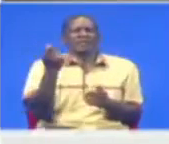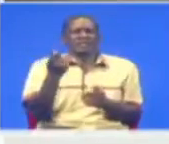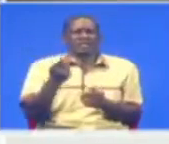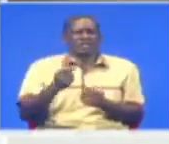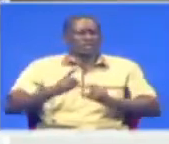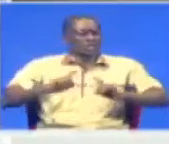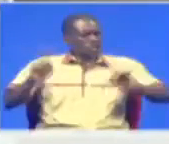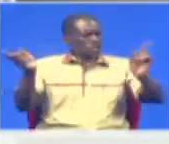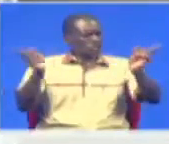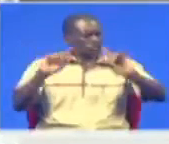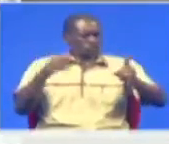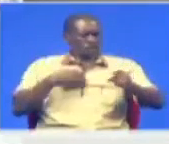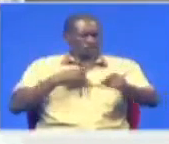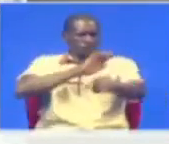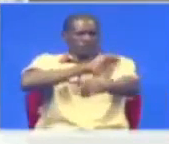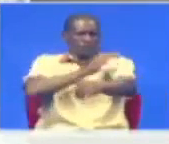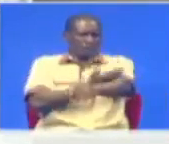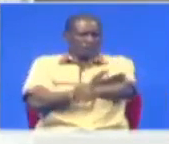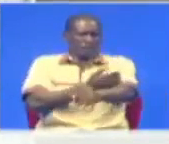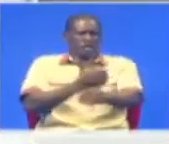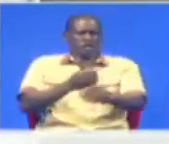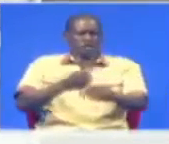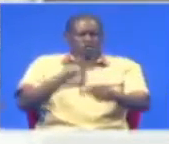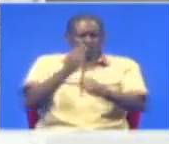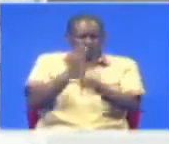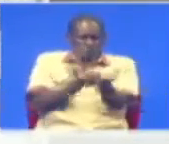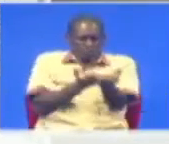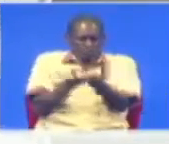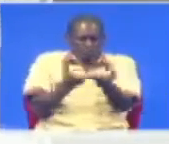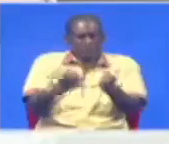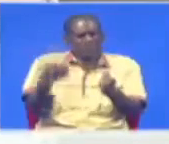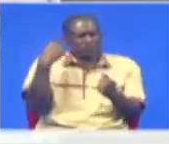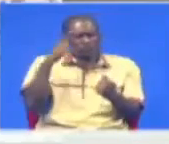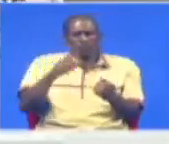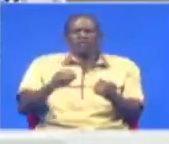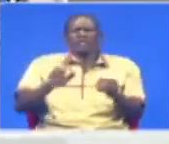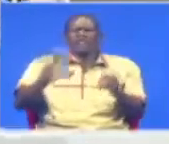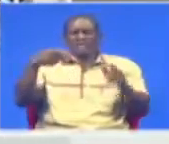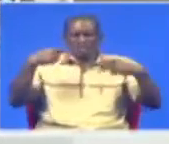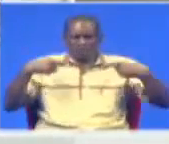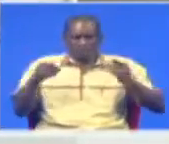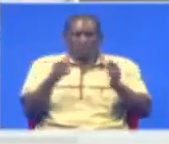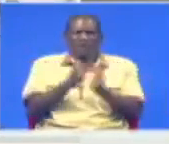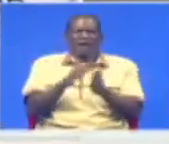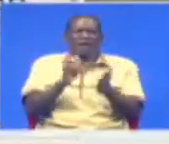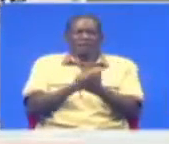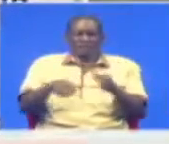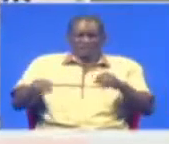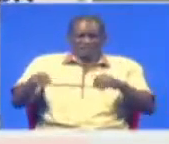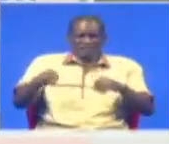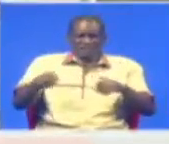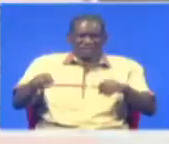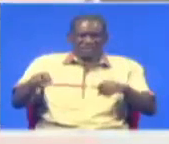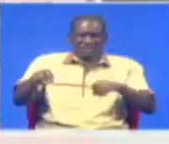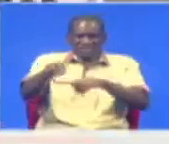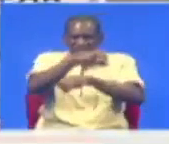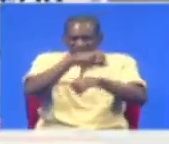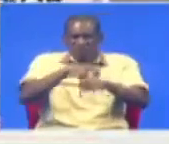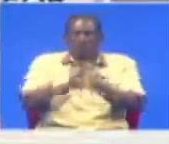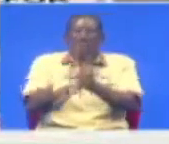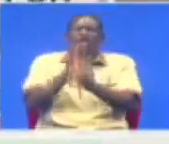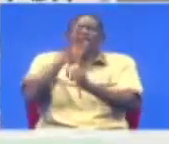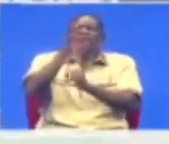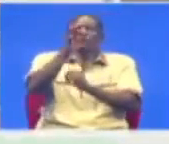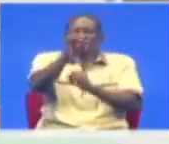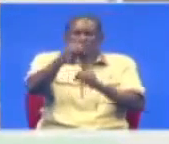not authorized to transact on behalf of the citizens of Kenya and that the nation and future generations